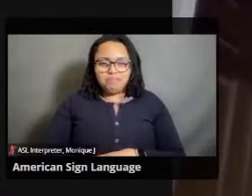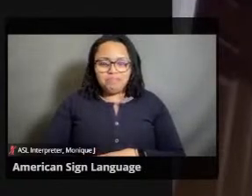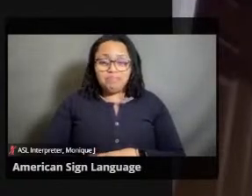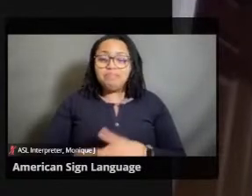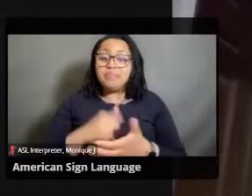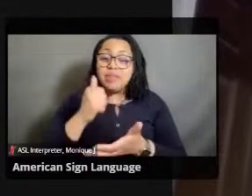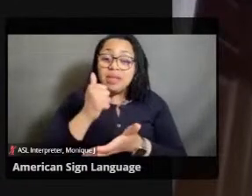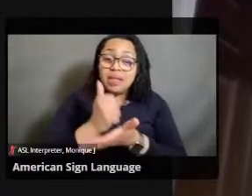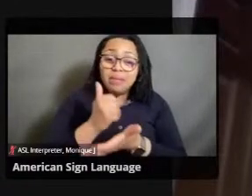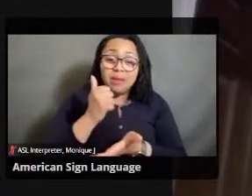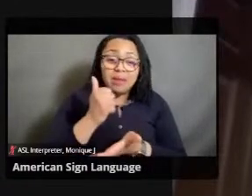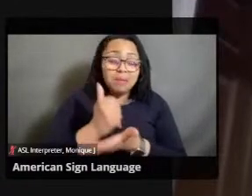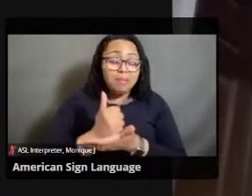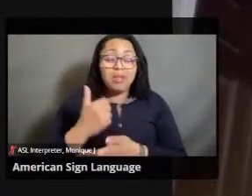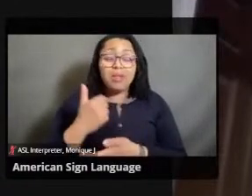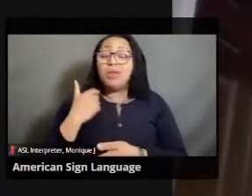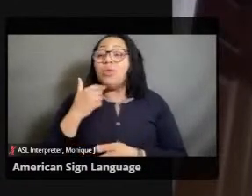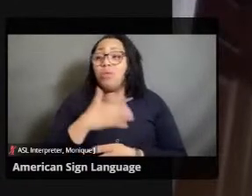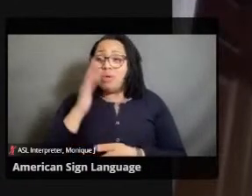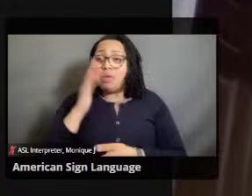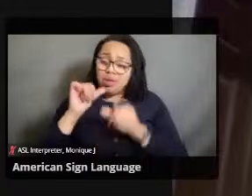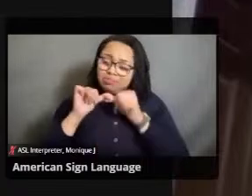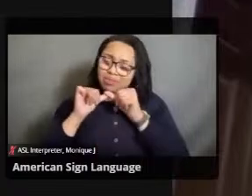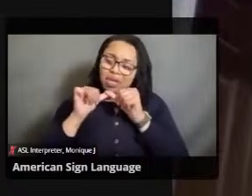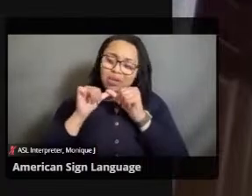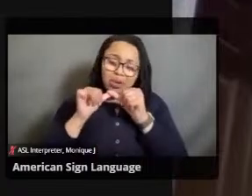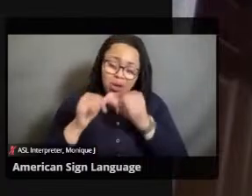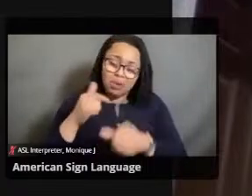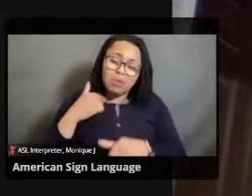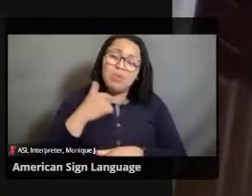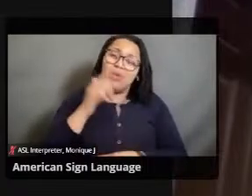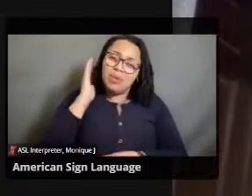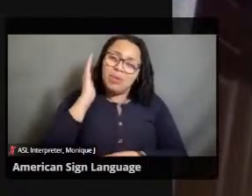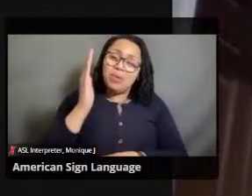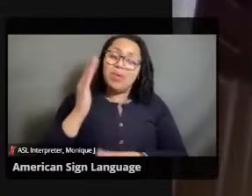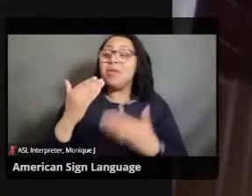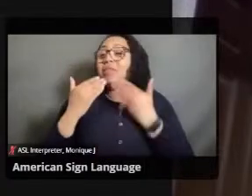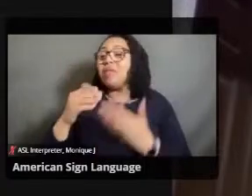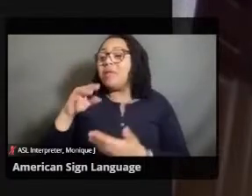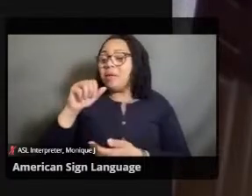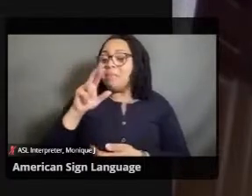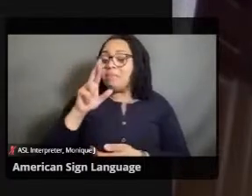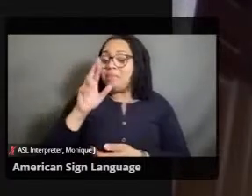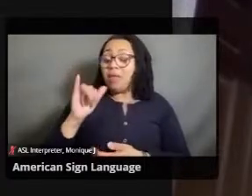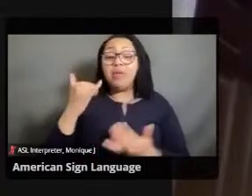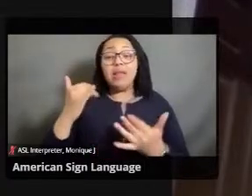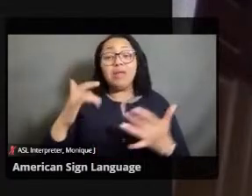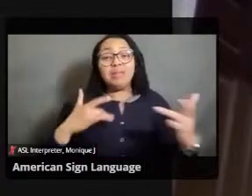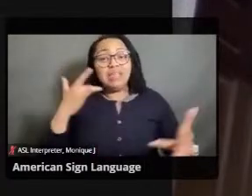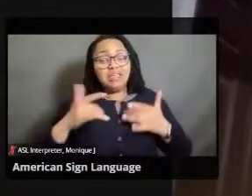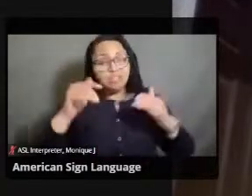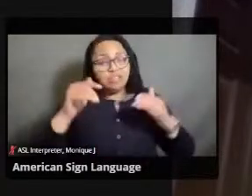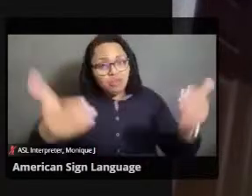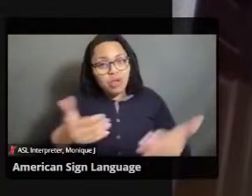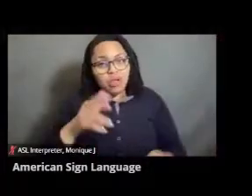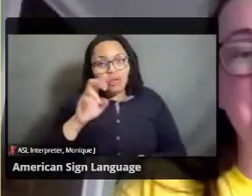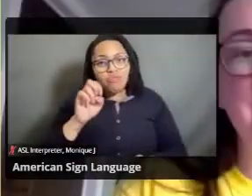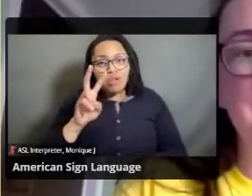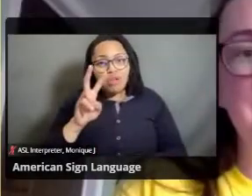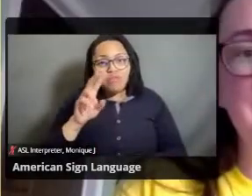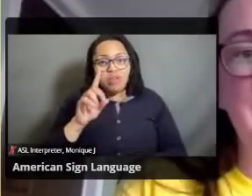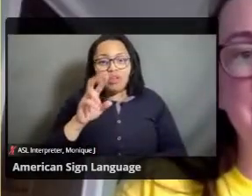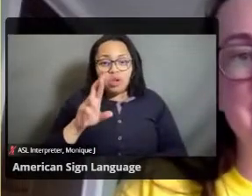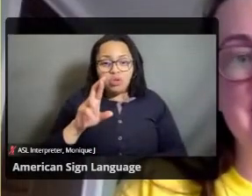Amen. And carry on we will. Thank you, Mary. Excited to now welcome Reverend Dr. Liz Theo